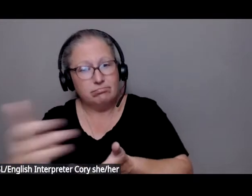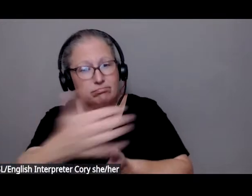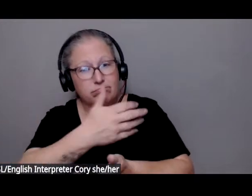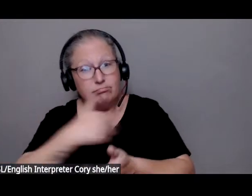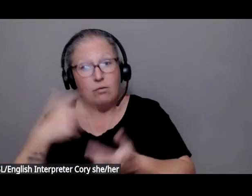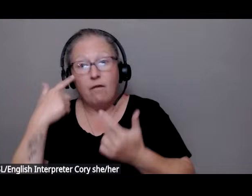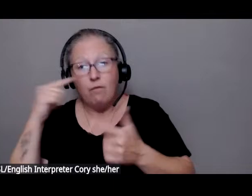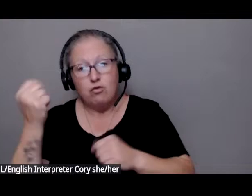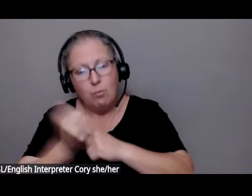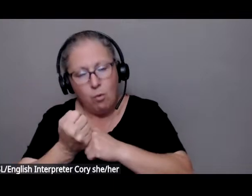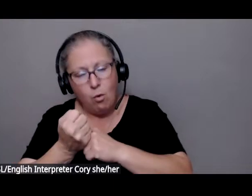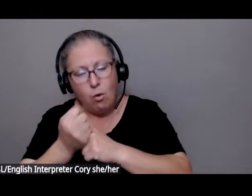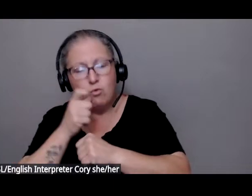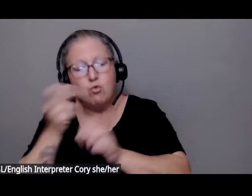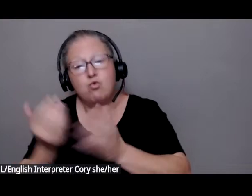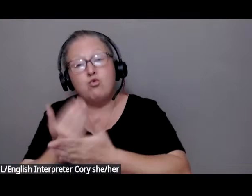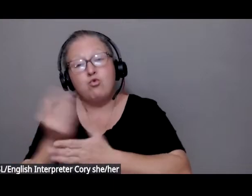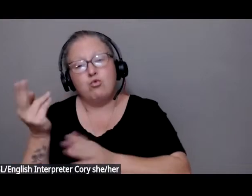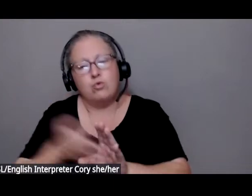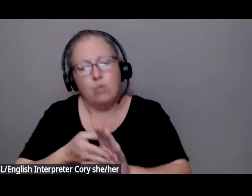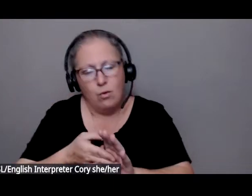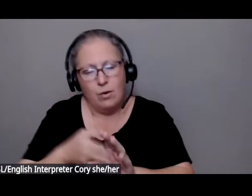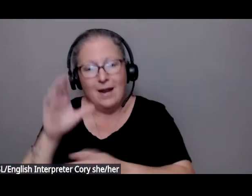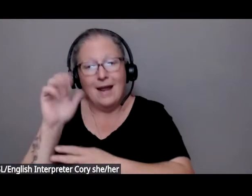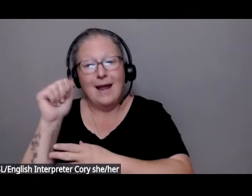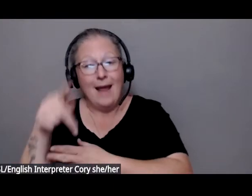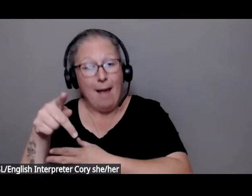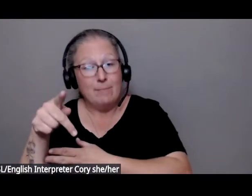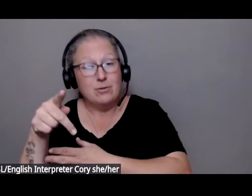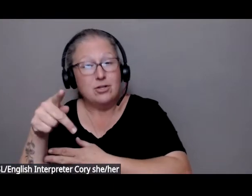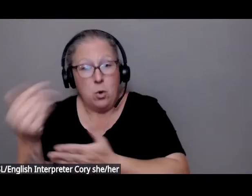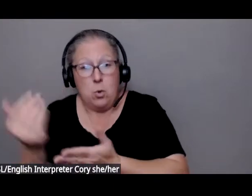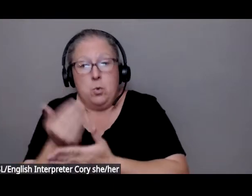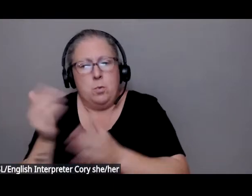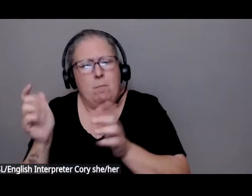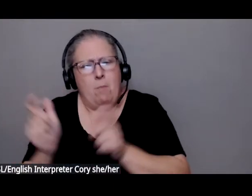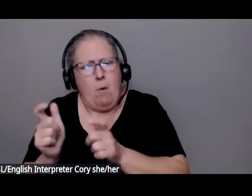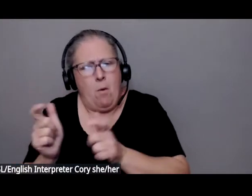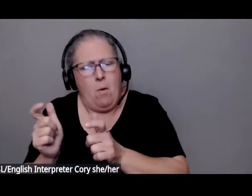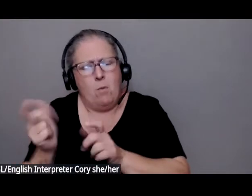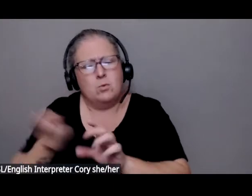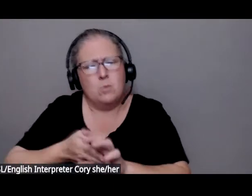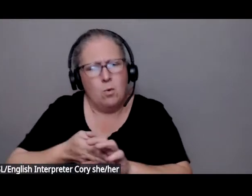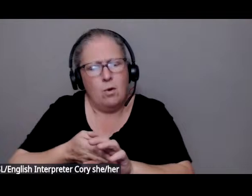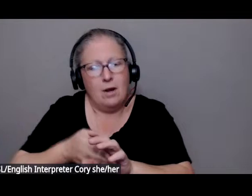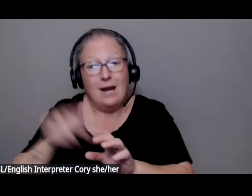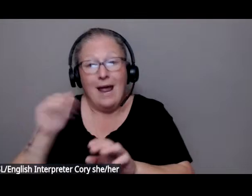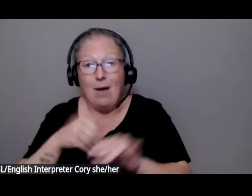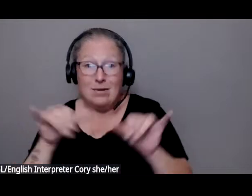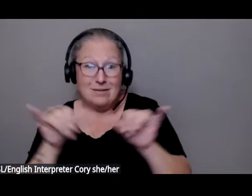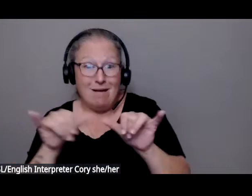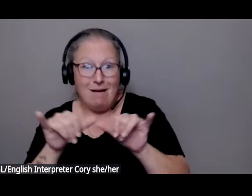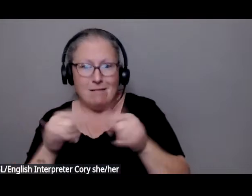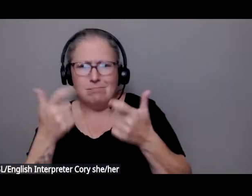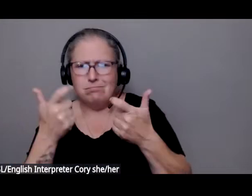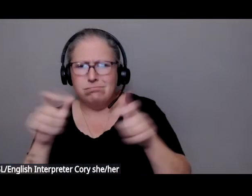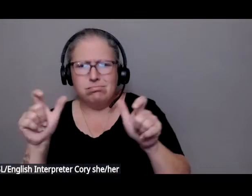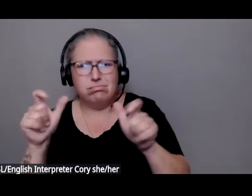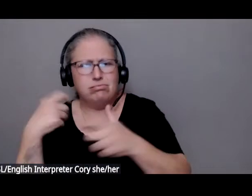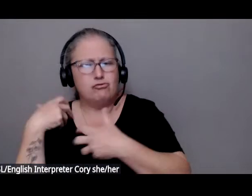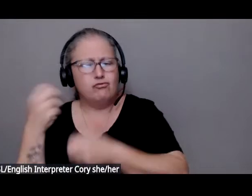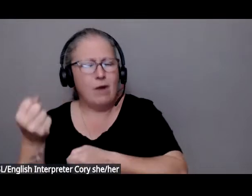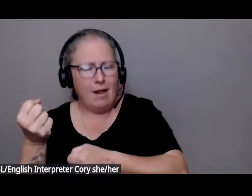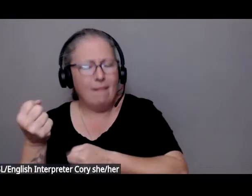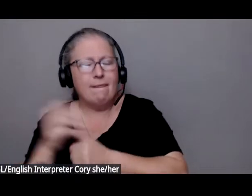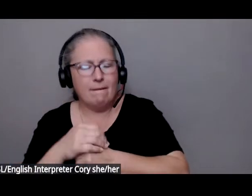our newcomers. While Cappuccino has the smallest of the newcomer programs, our size is our biggest strength.